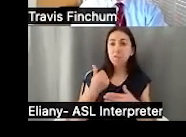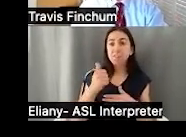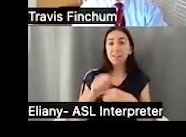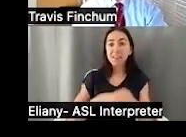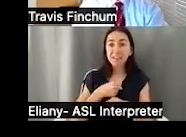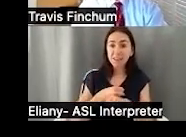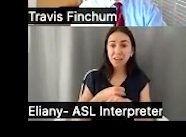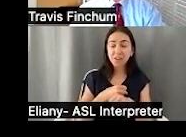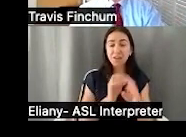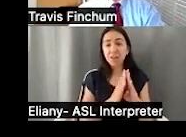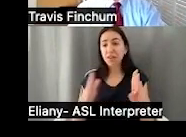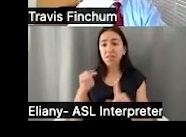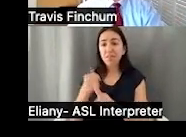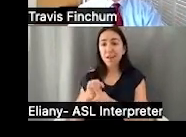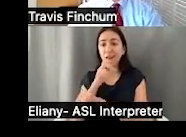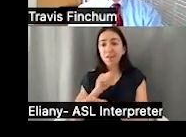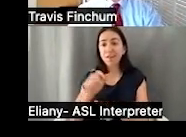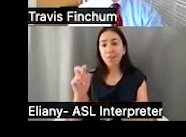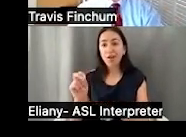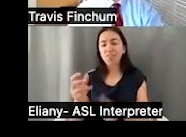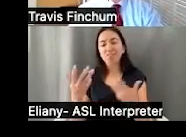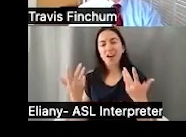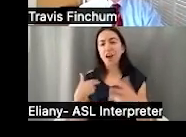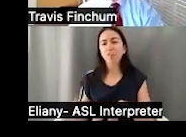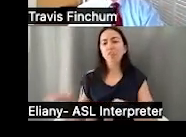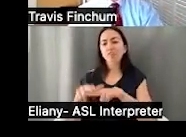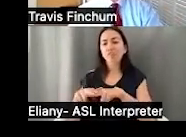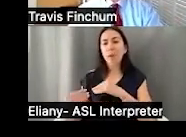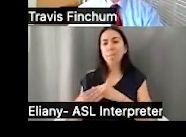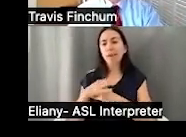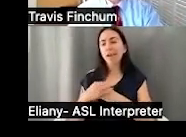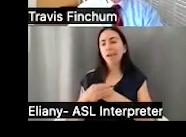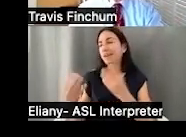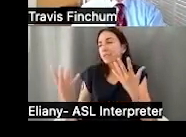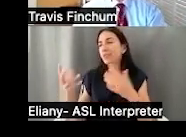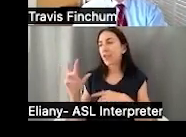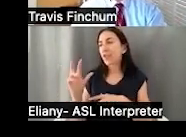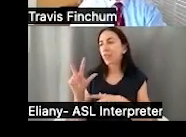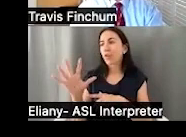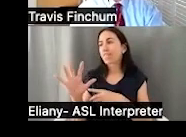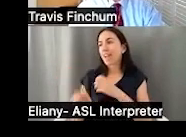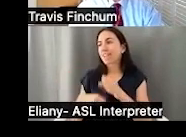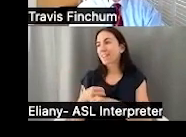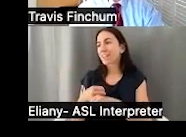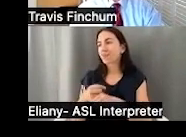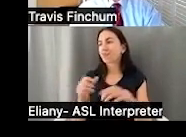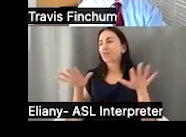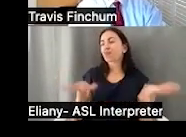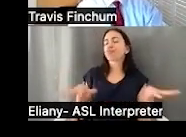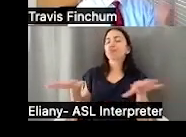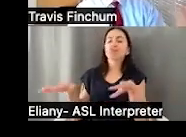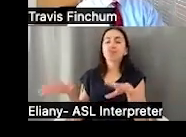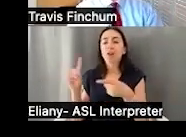years, and then at age 30, they say, I'm going to go sit on the beach, for the next 35 years until I can